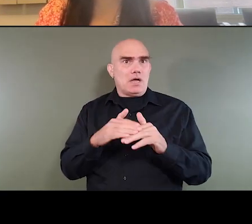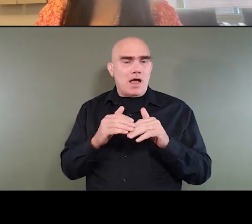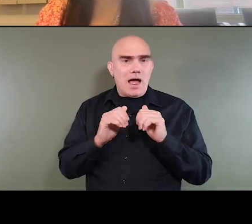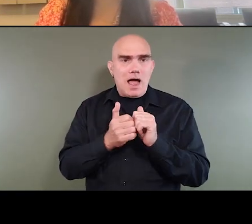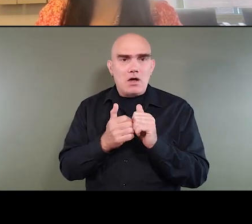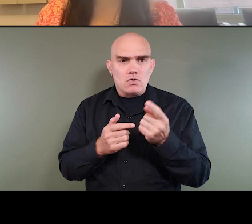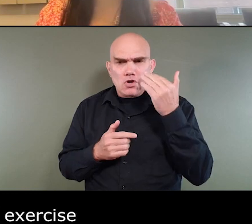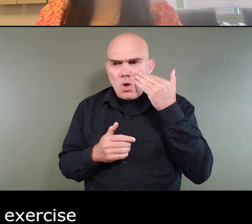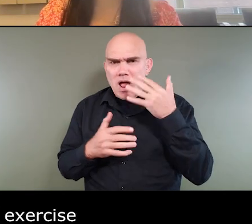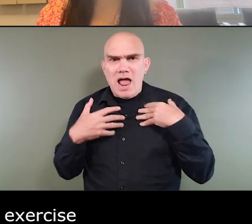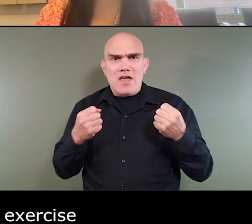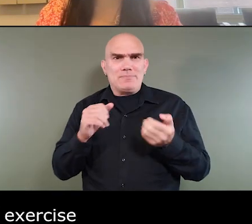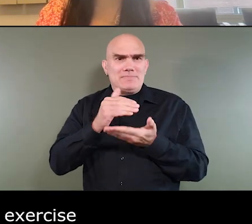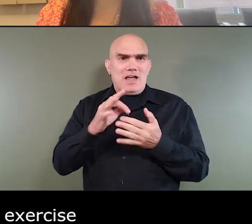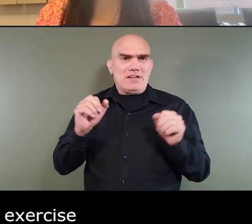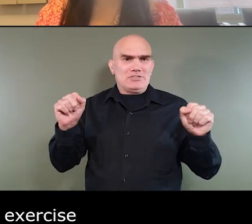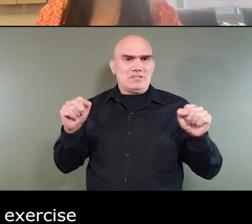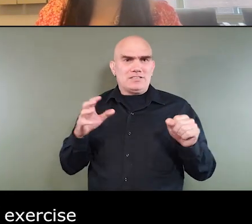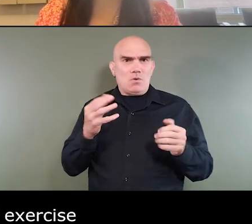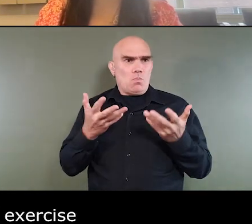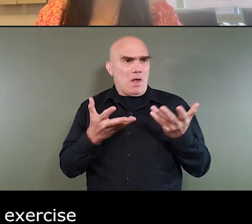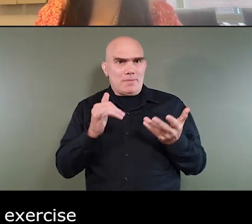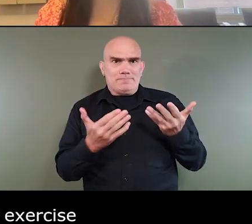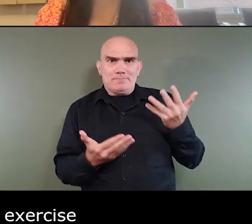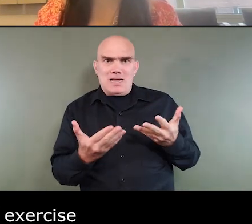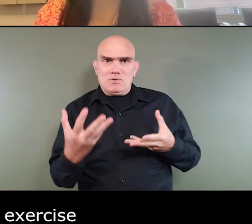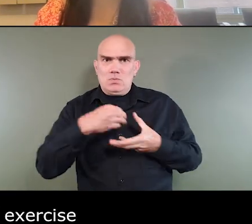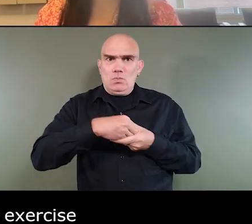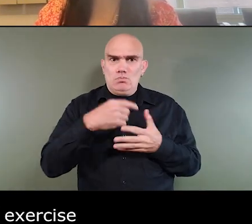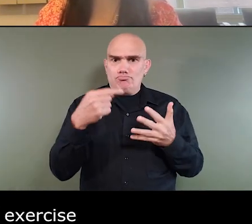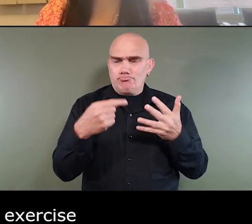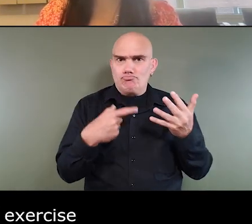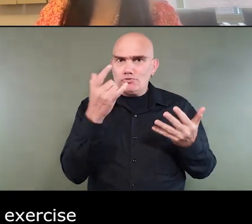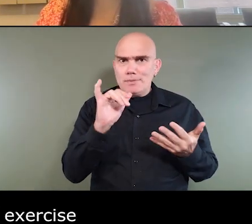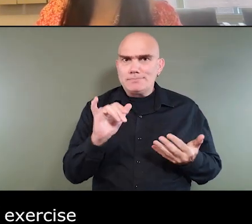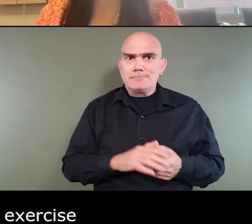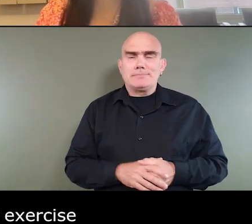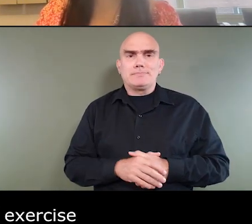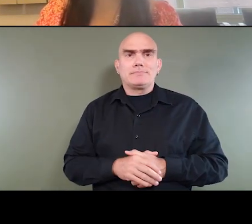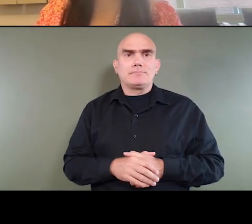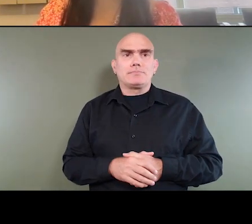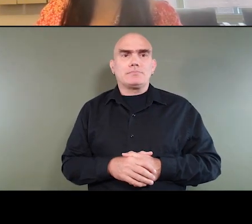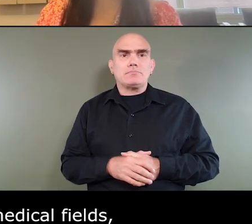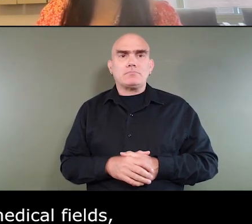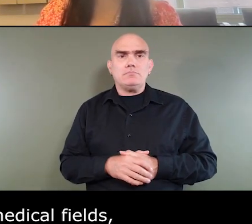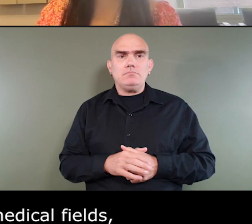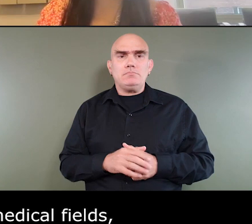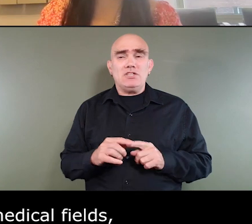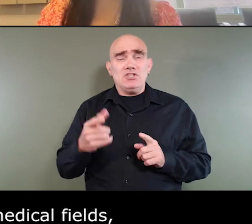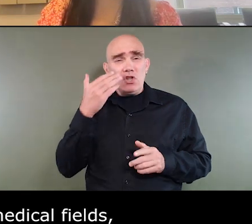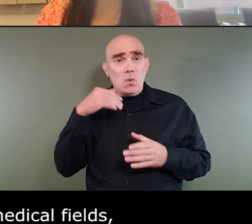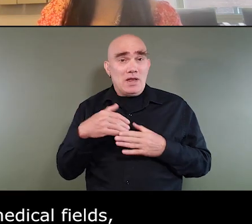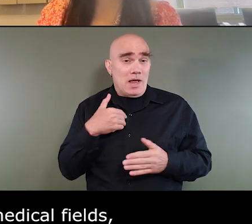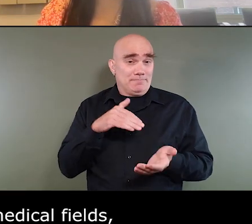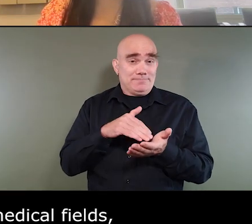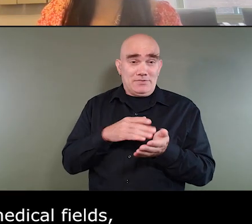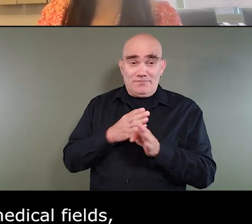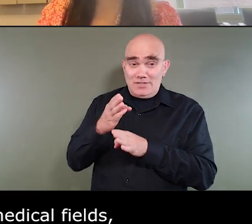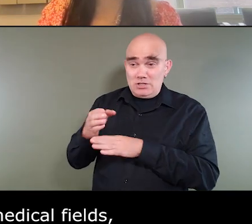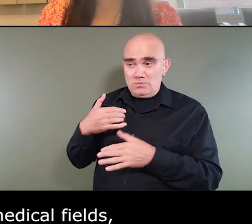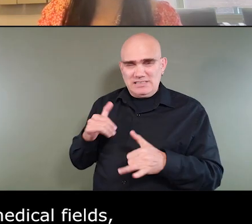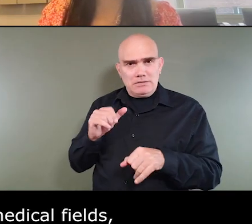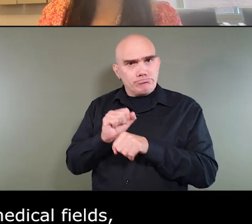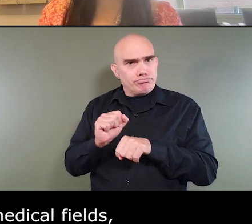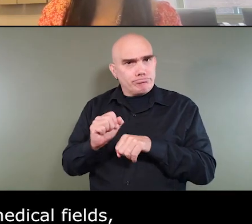recommendations on healthy amounts of exercise and what that might entail. But in our